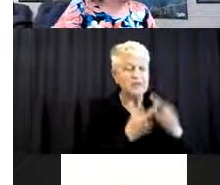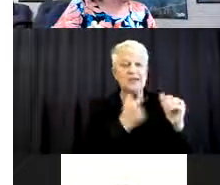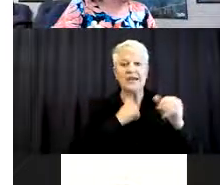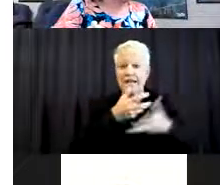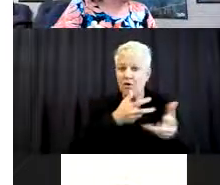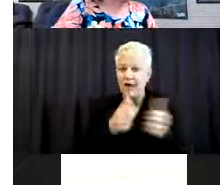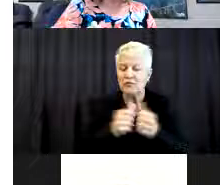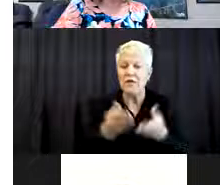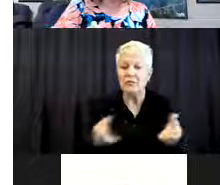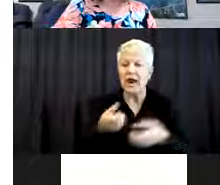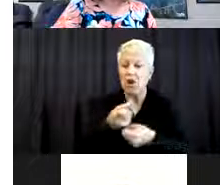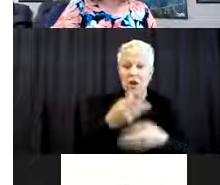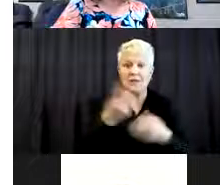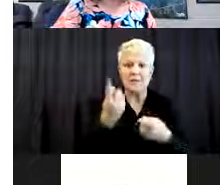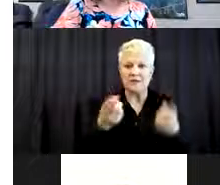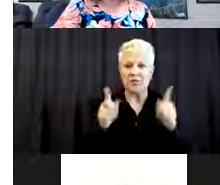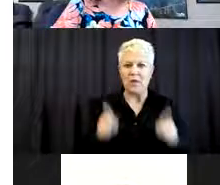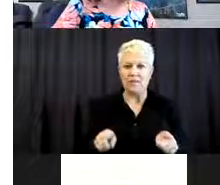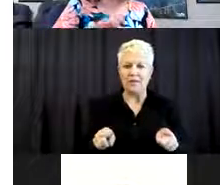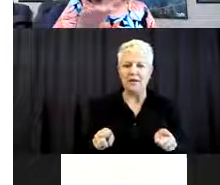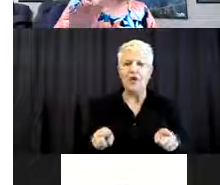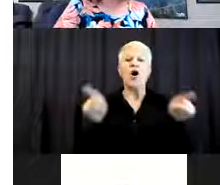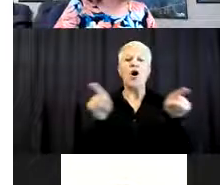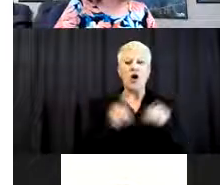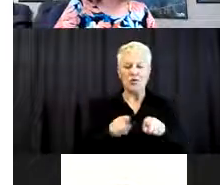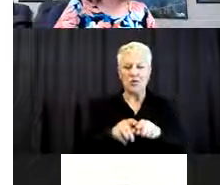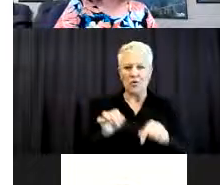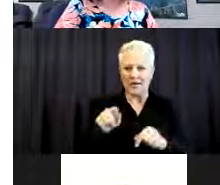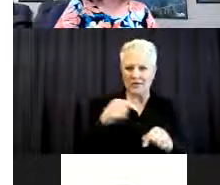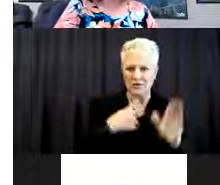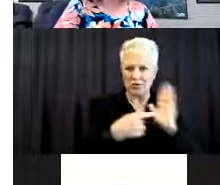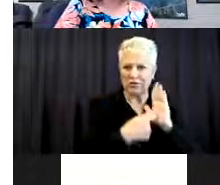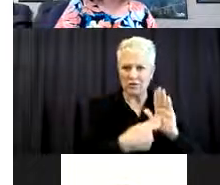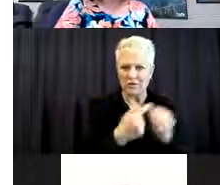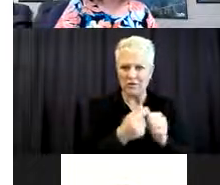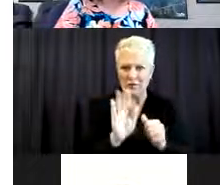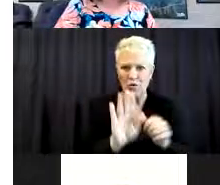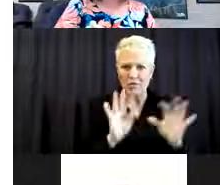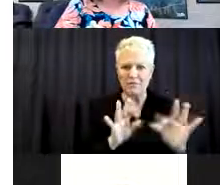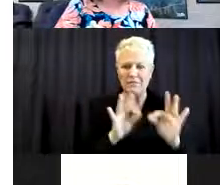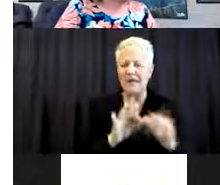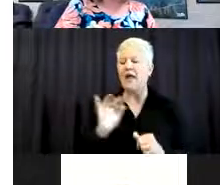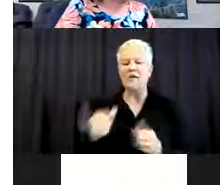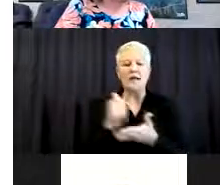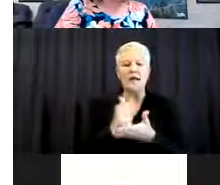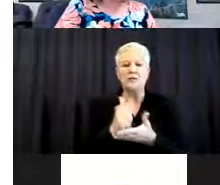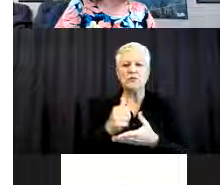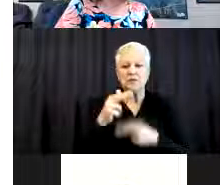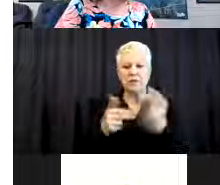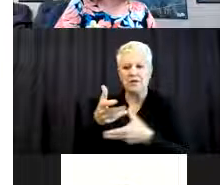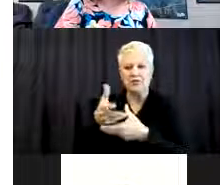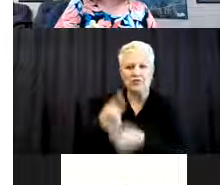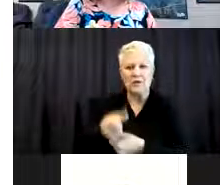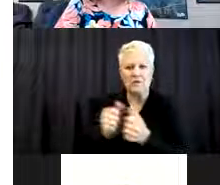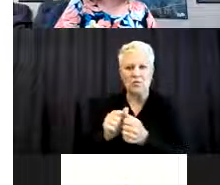her to cause something to happen. It also, as you are indicating by the feedback, it helped to build trust with the